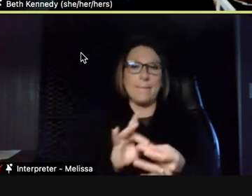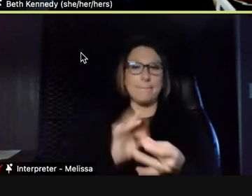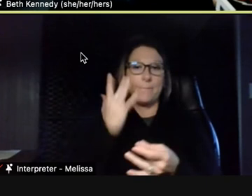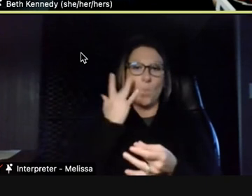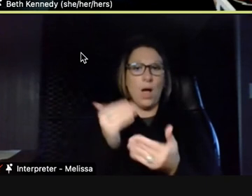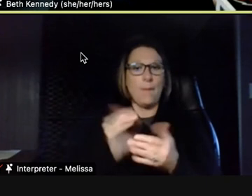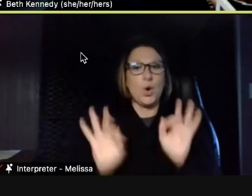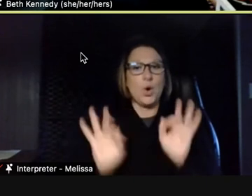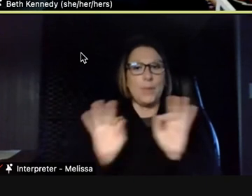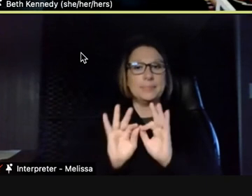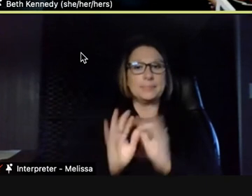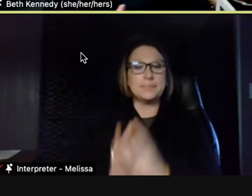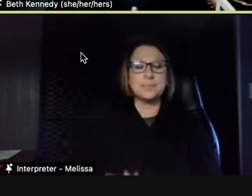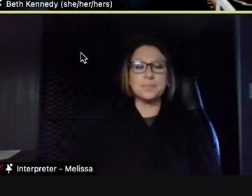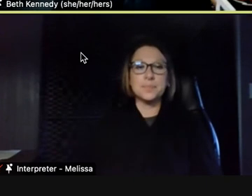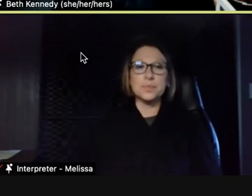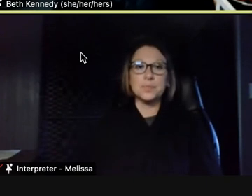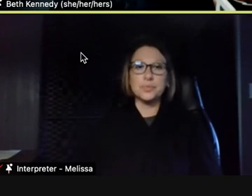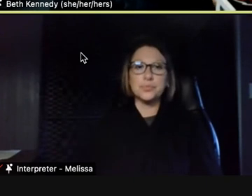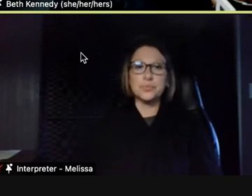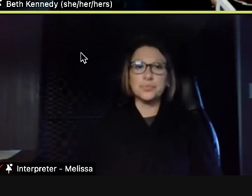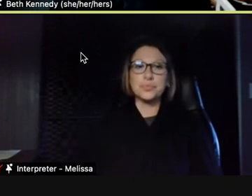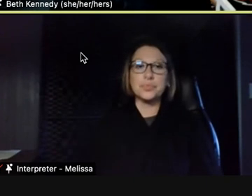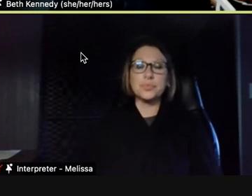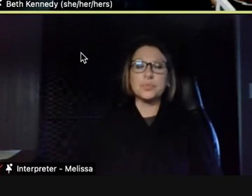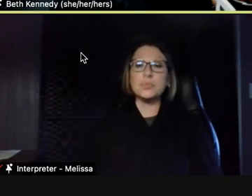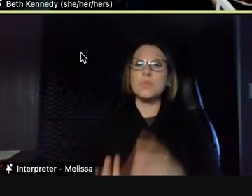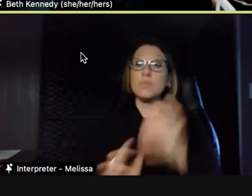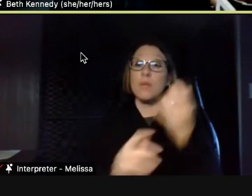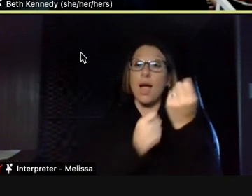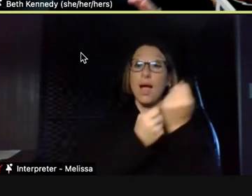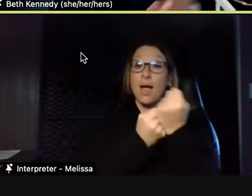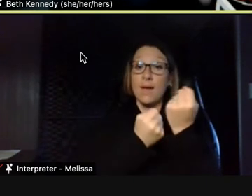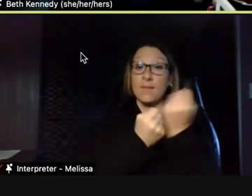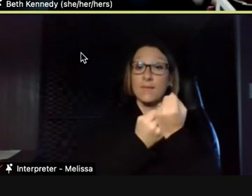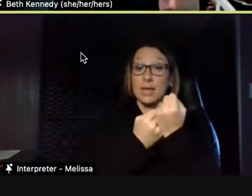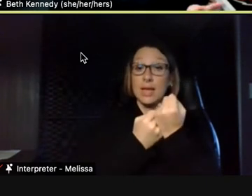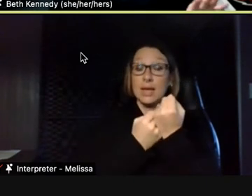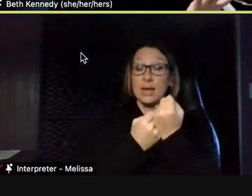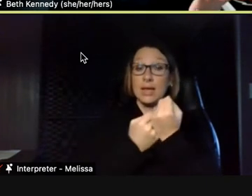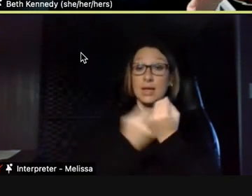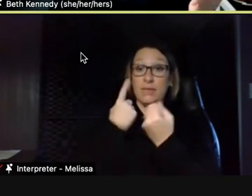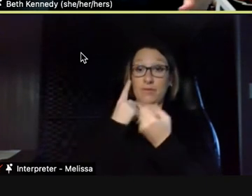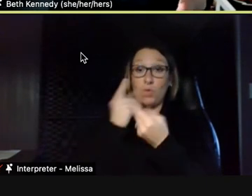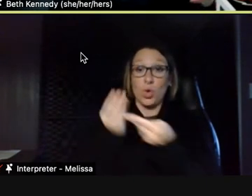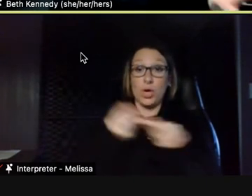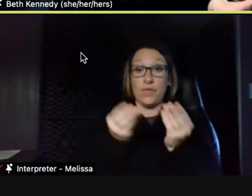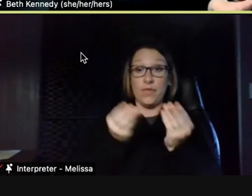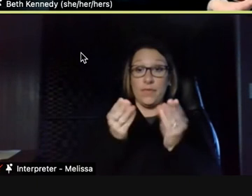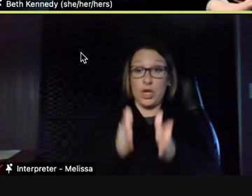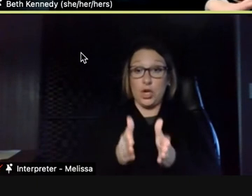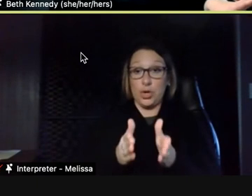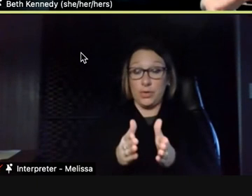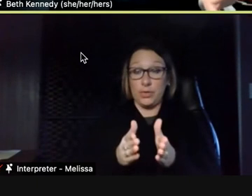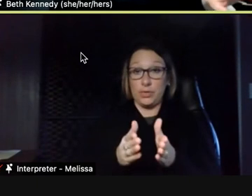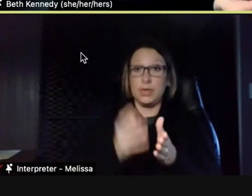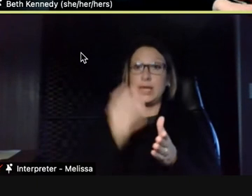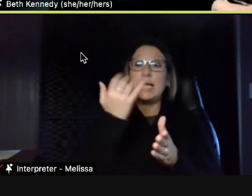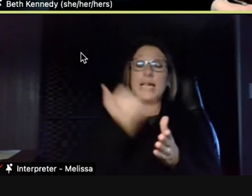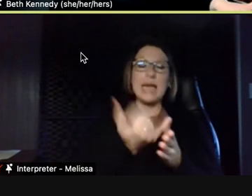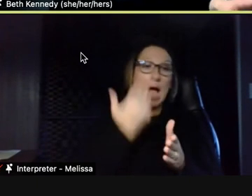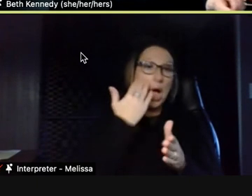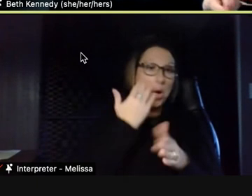So, advocating for an intervener. Now, you know a little bit about the training,